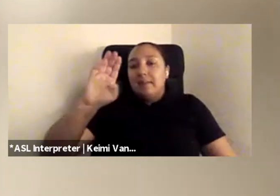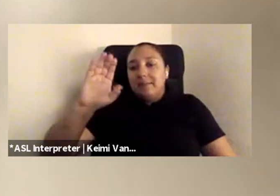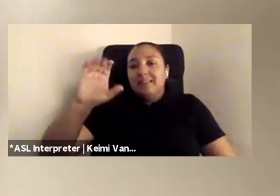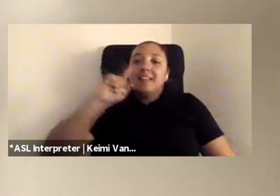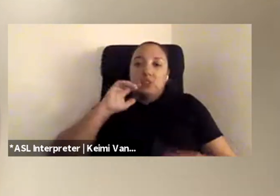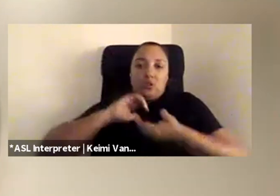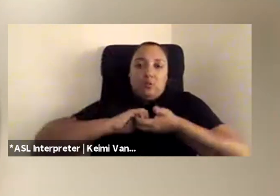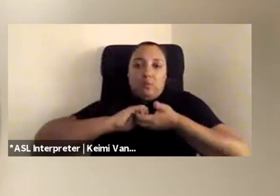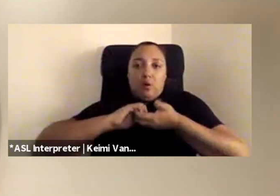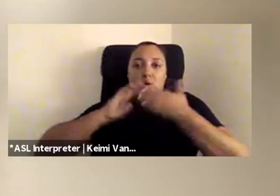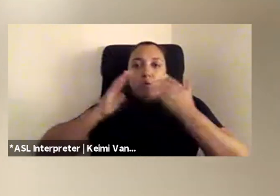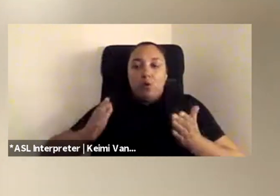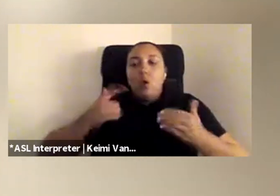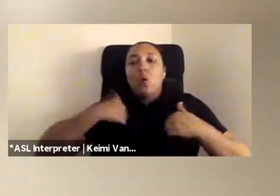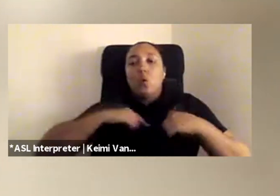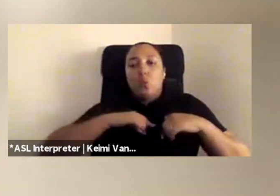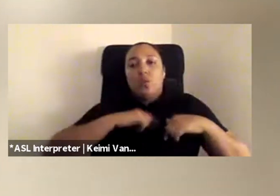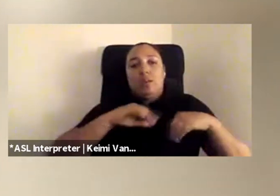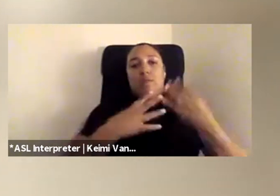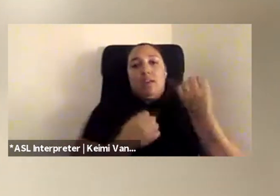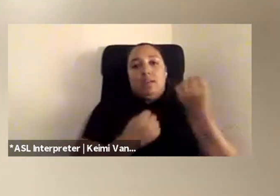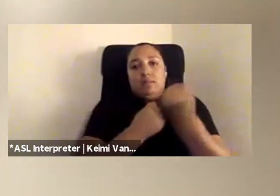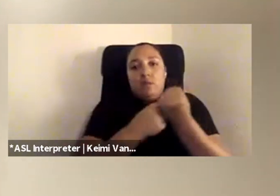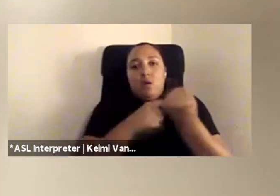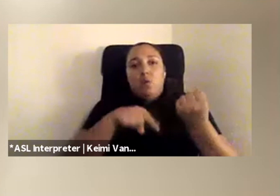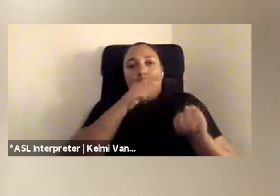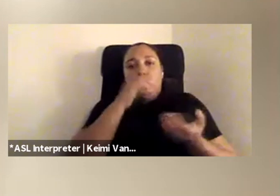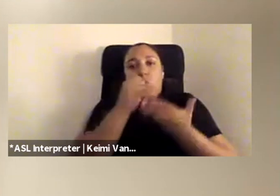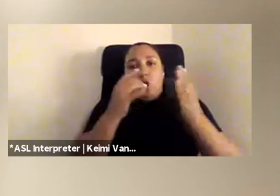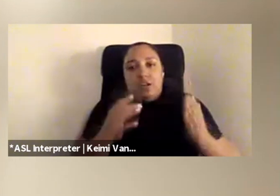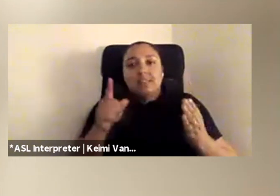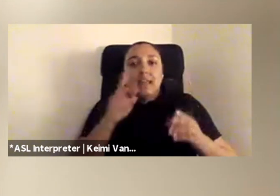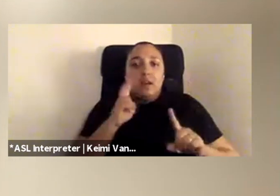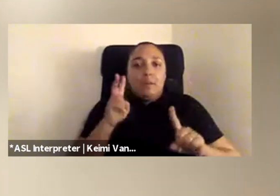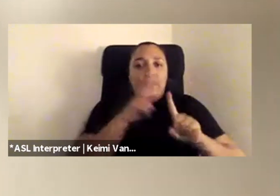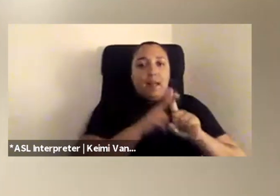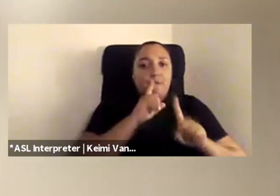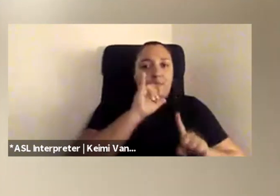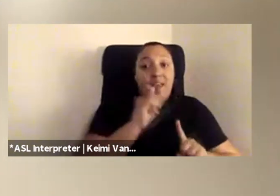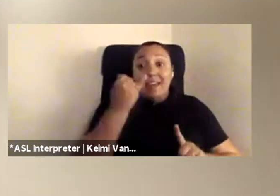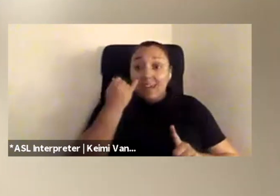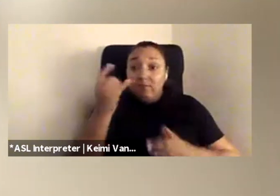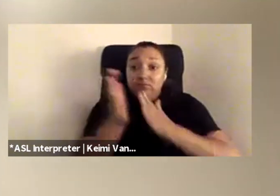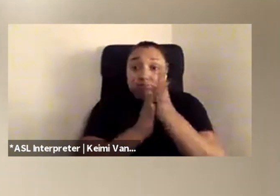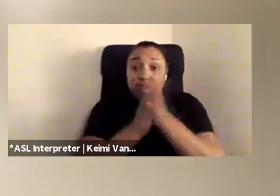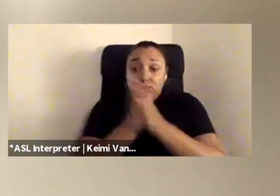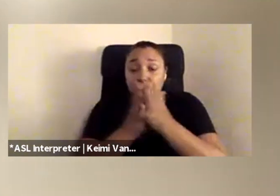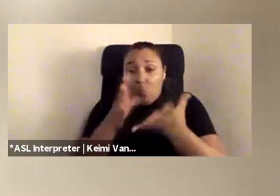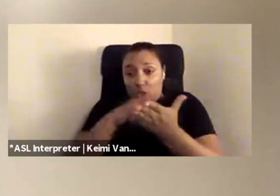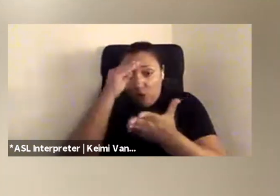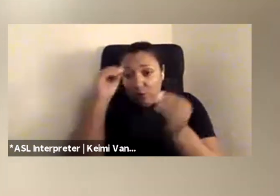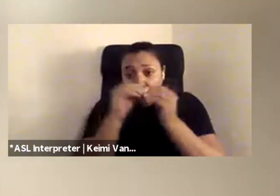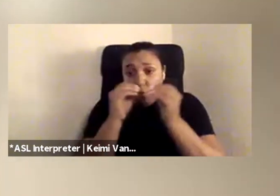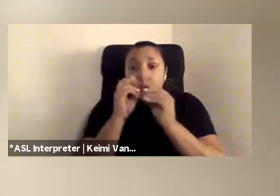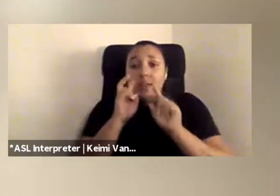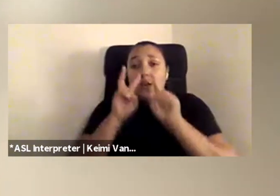small business owners, artists, and creatives apply for this grant. And so if you're interested and want to learn more about eligibility and criteria, you can look at the